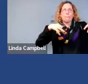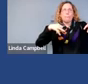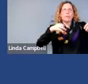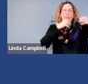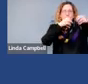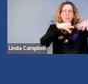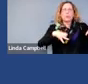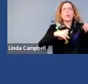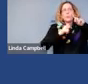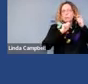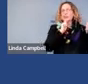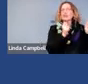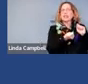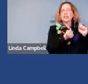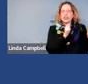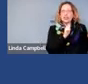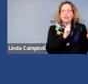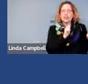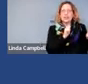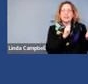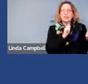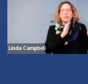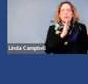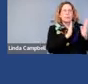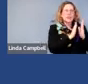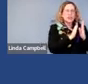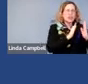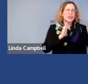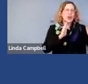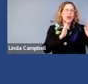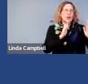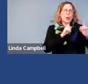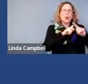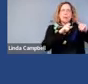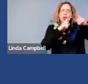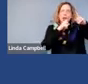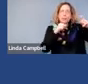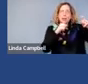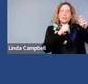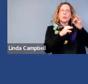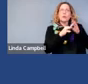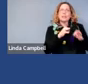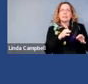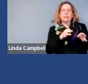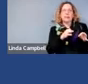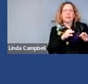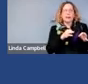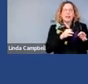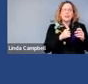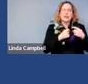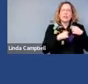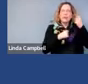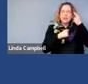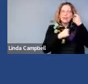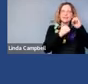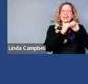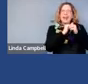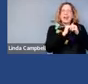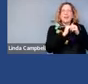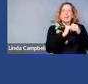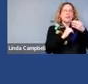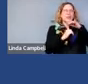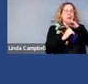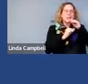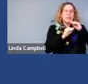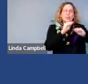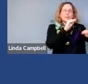If something has come along and joined the food web, you will look at those alterations. It may get longer, shorter, more simplified, or more complex,